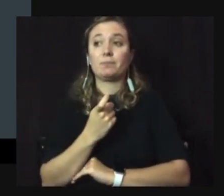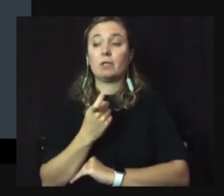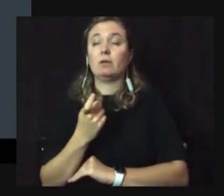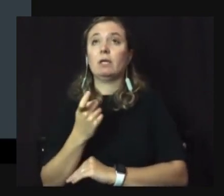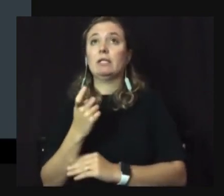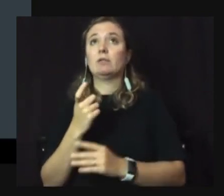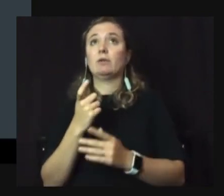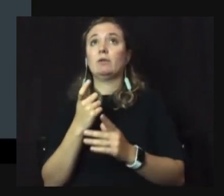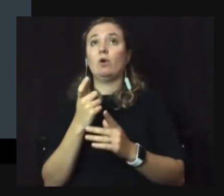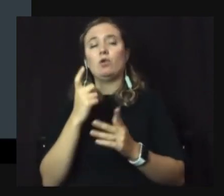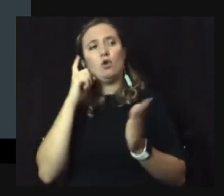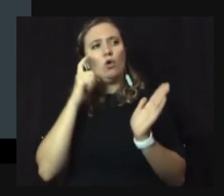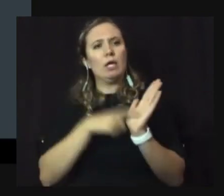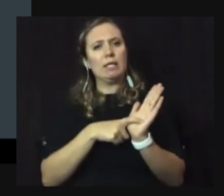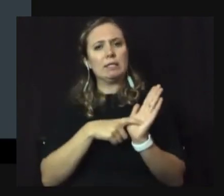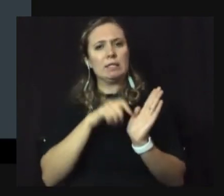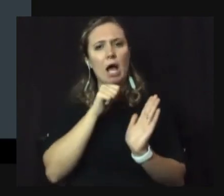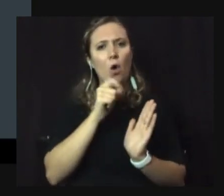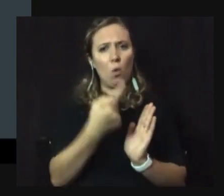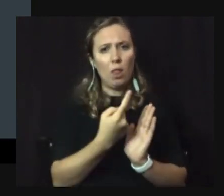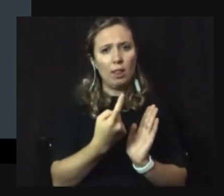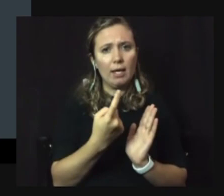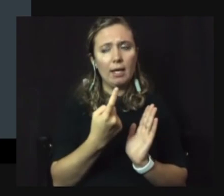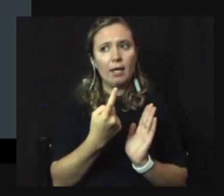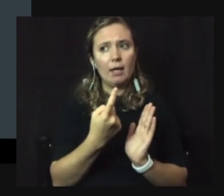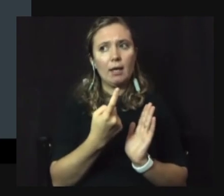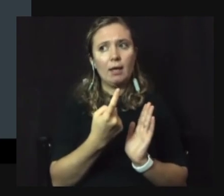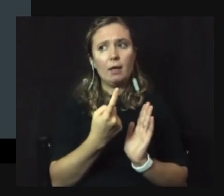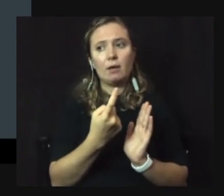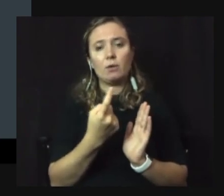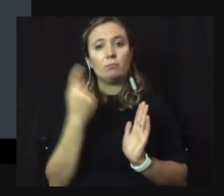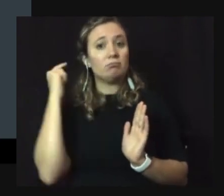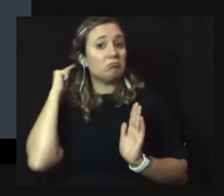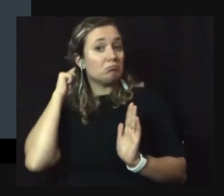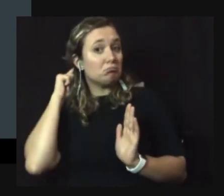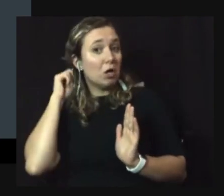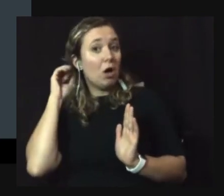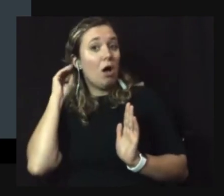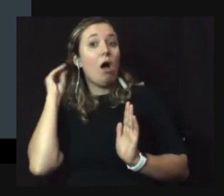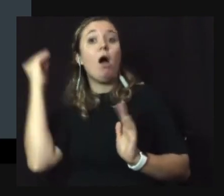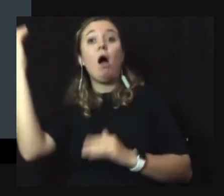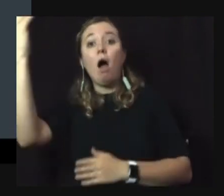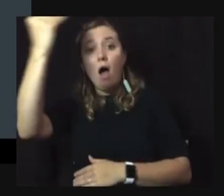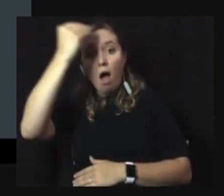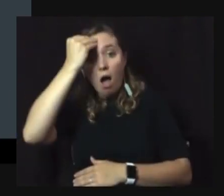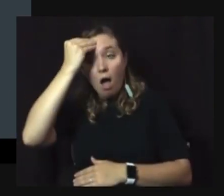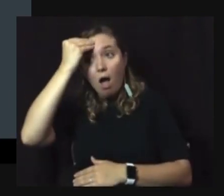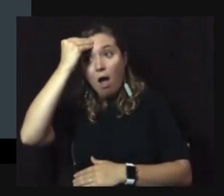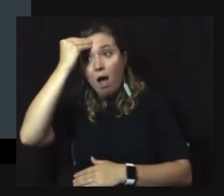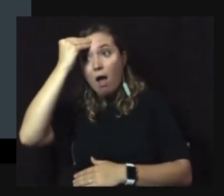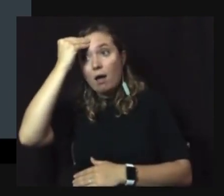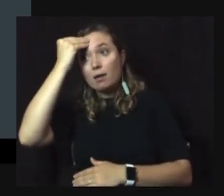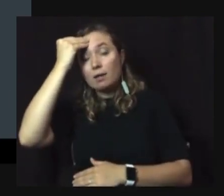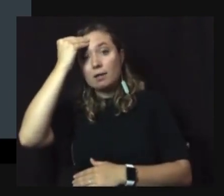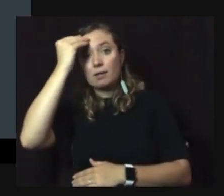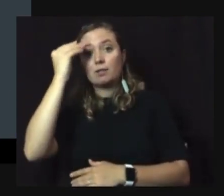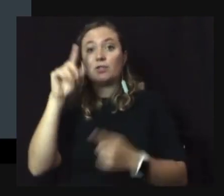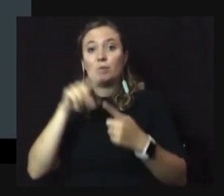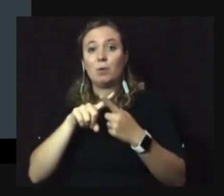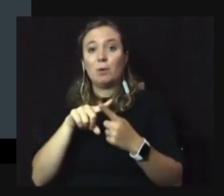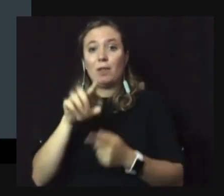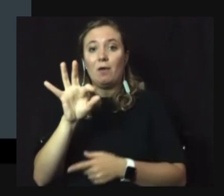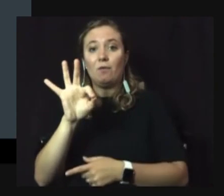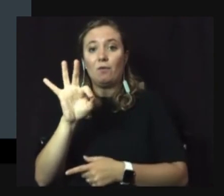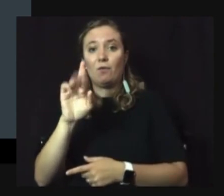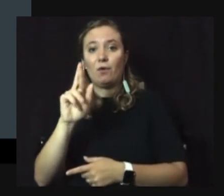what Miss Migdala is doing in the back and bringing it to who I call front brain Franny. Front